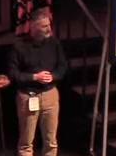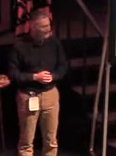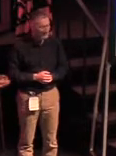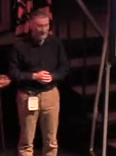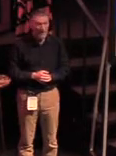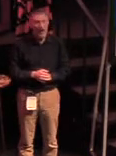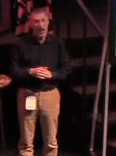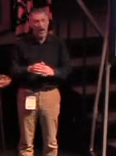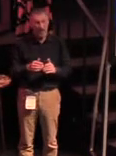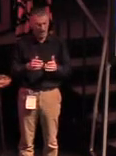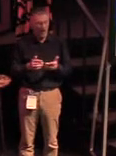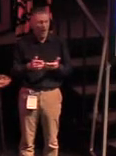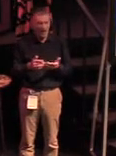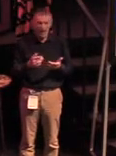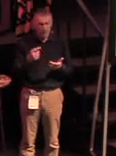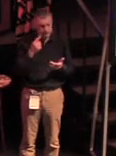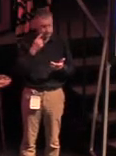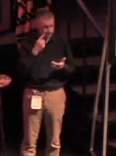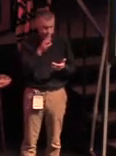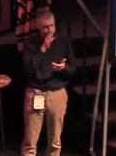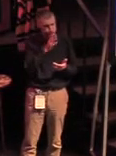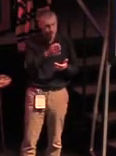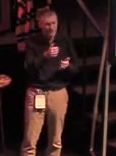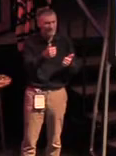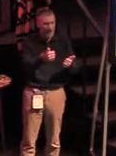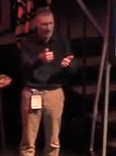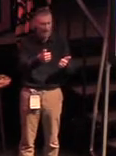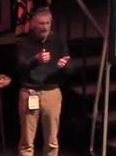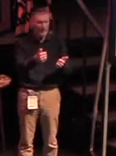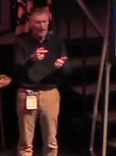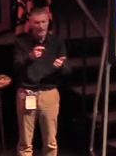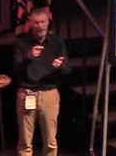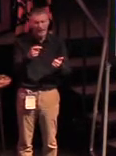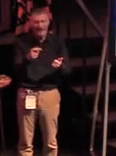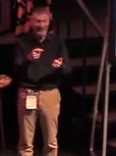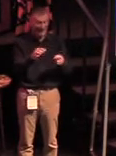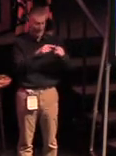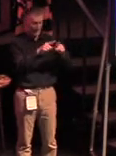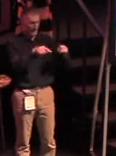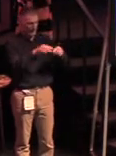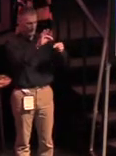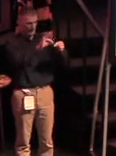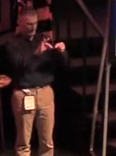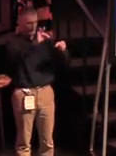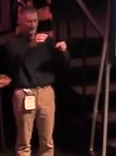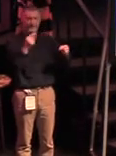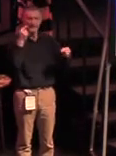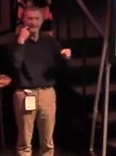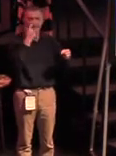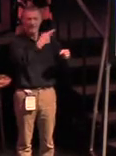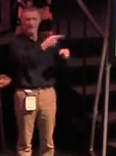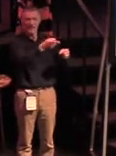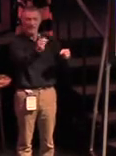Being more diverse is actually quite easy. Applying a quota and ticking a box is really easy. It's not that hard because there's a